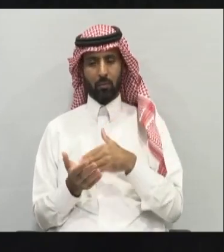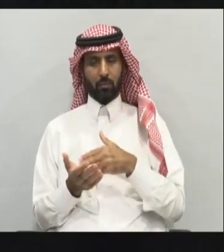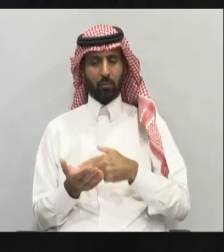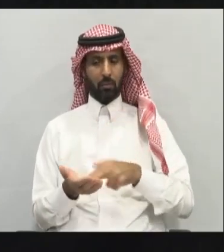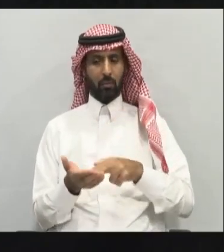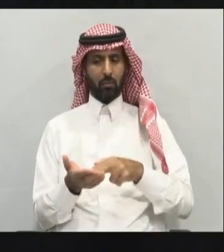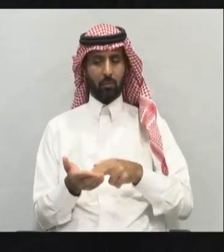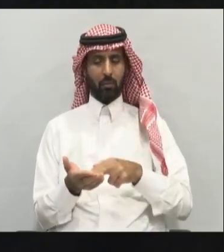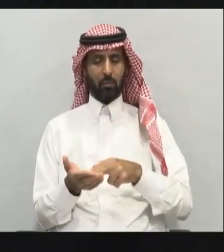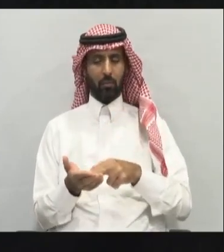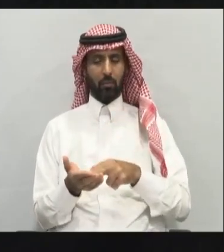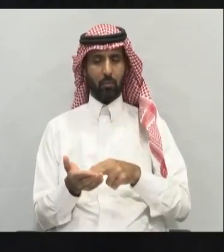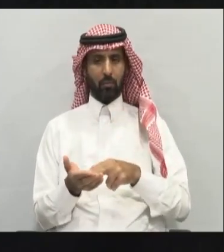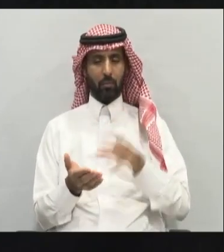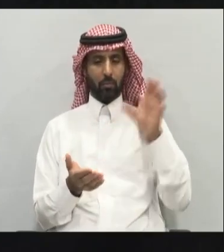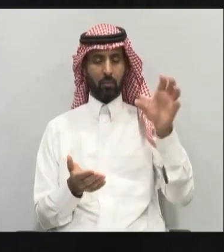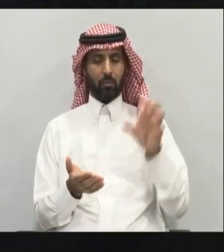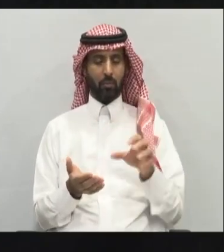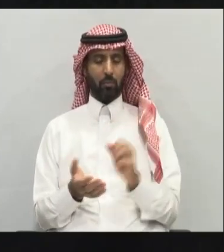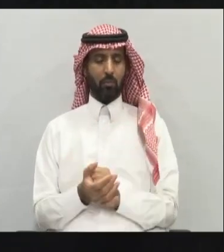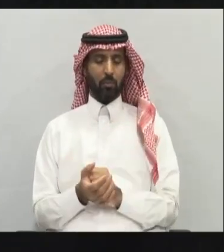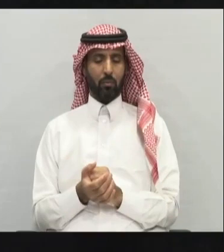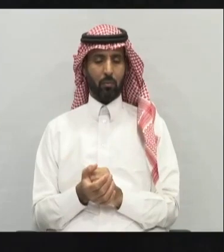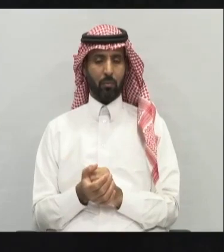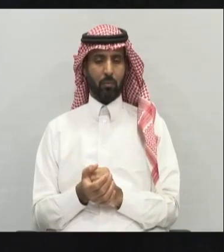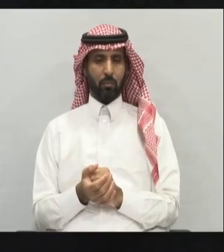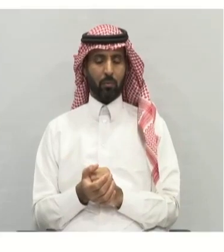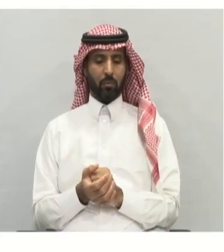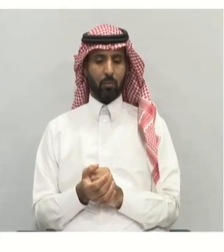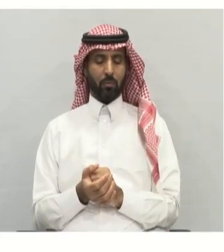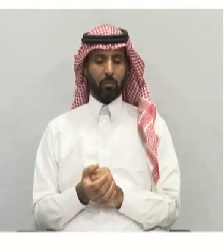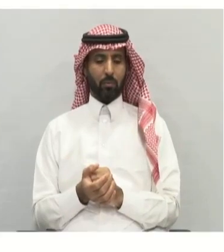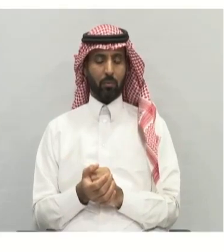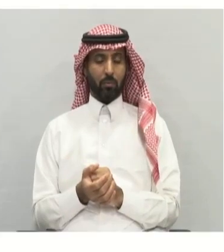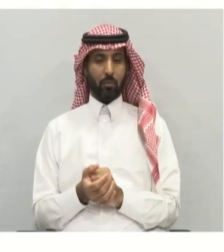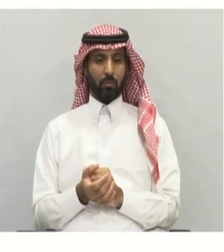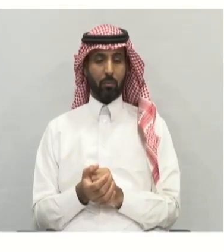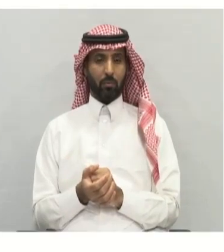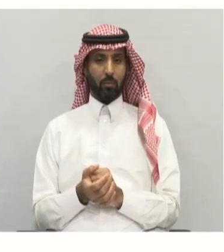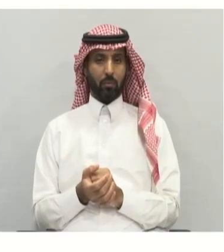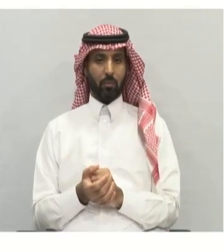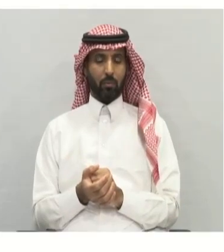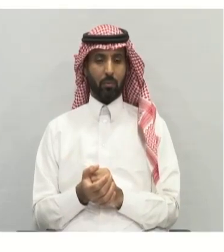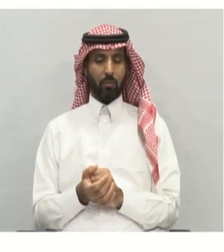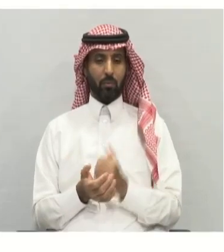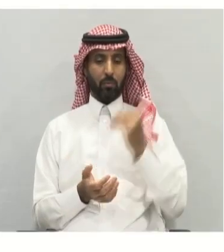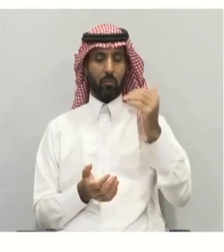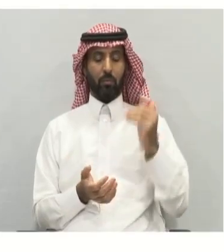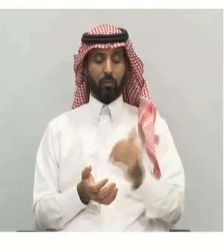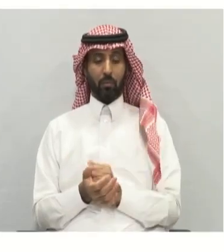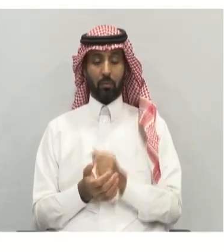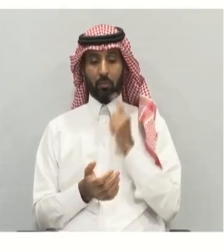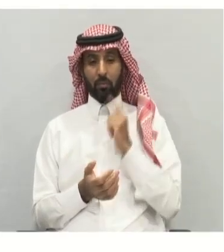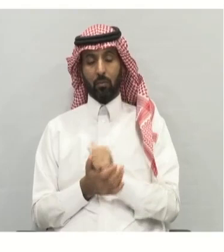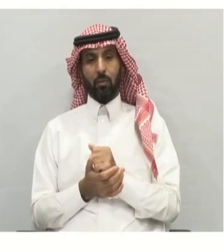that we're going to fill in each one of them. So the answer were like this. For Eid al-Fitr,